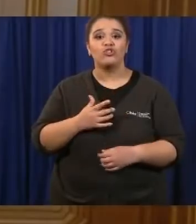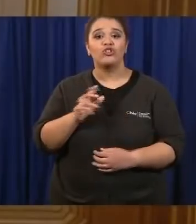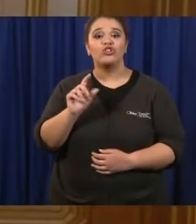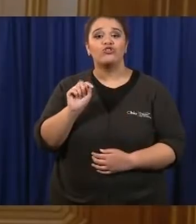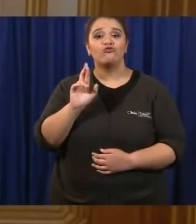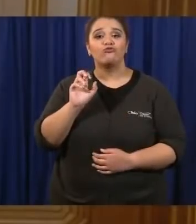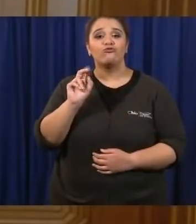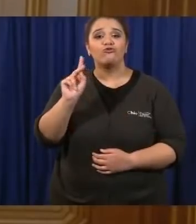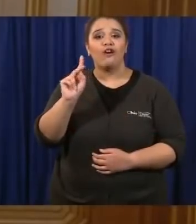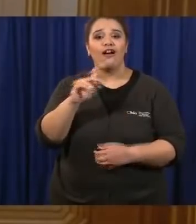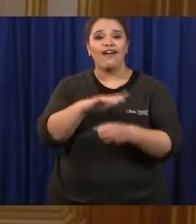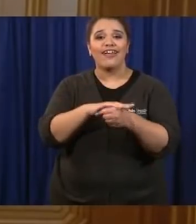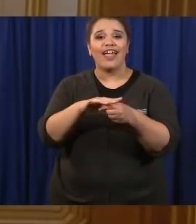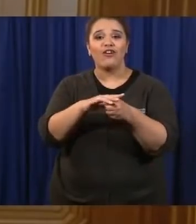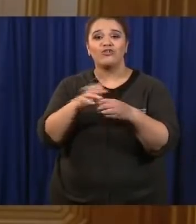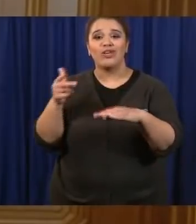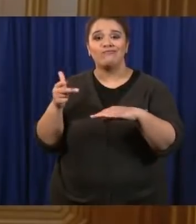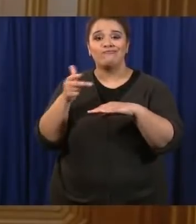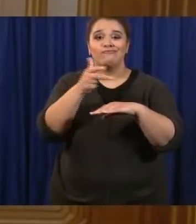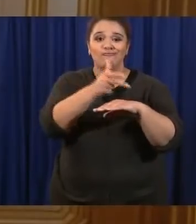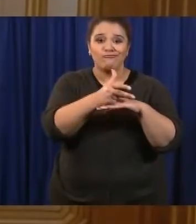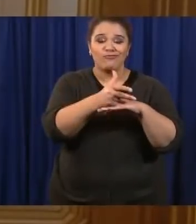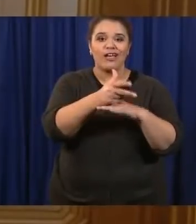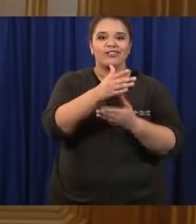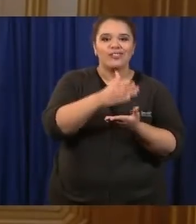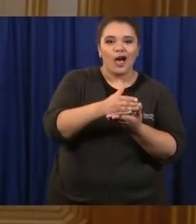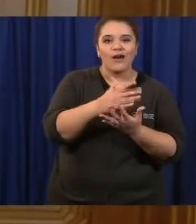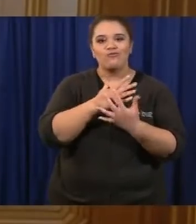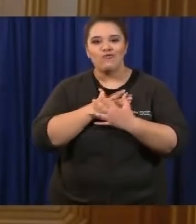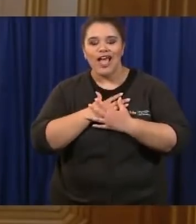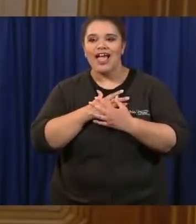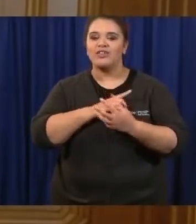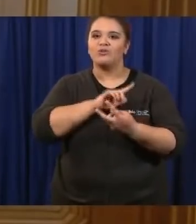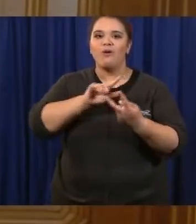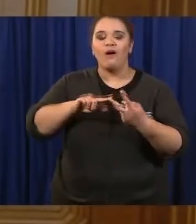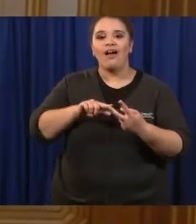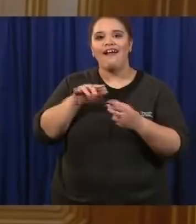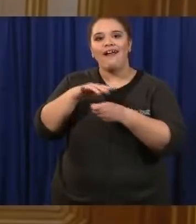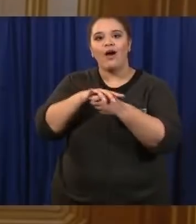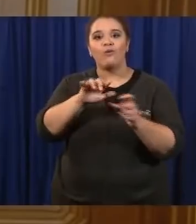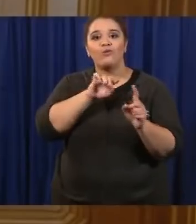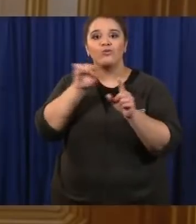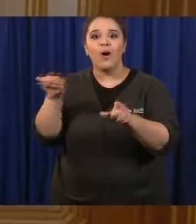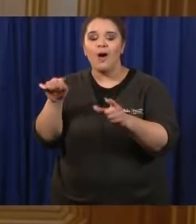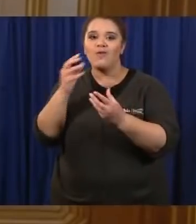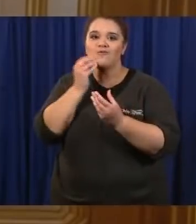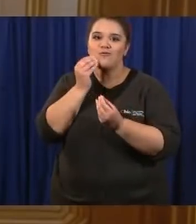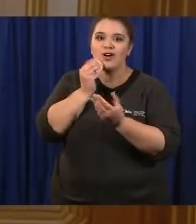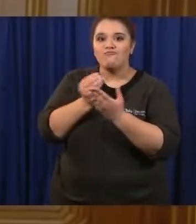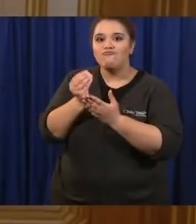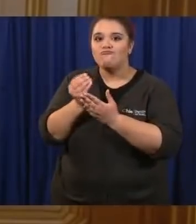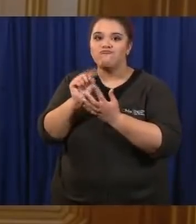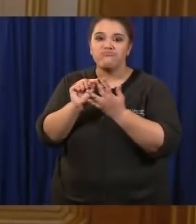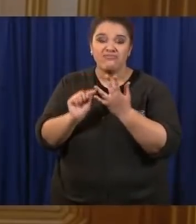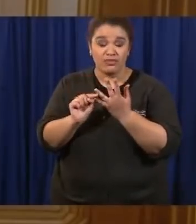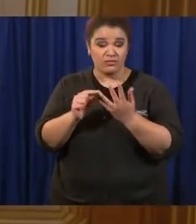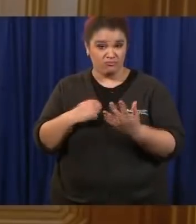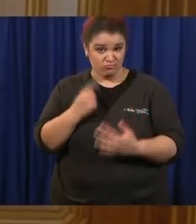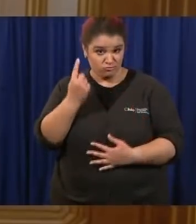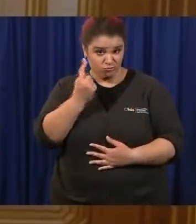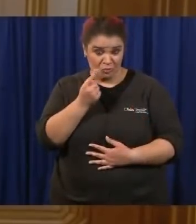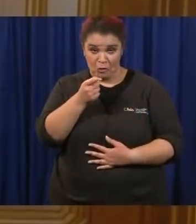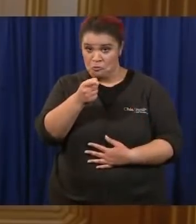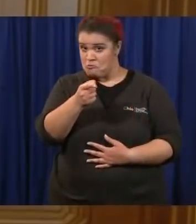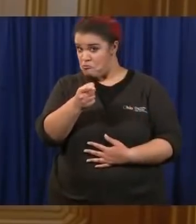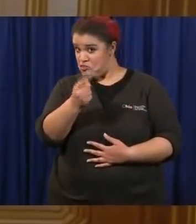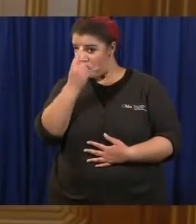able to purchase food there. We're wondering if you have any plans to allow things like food trucks to be at state rest